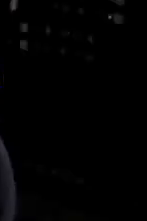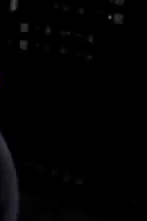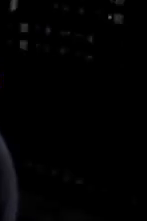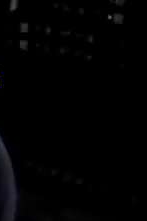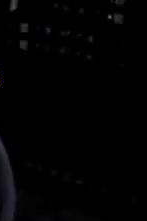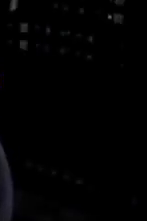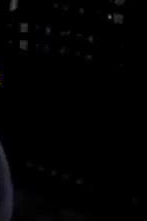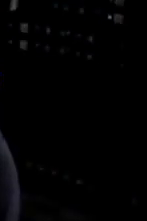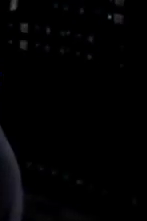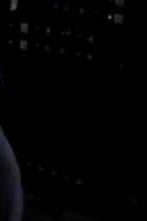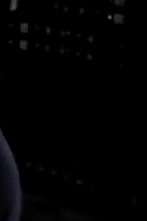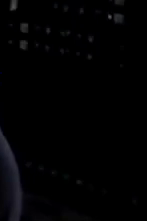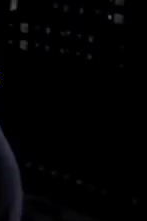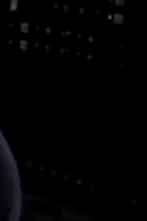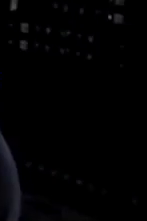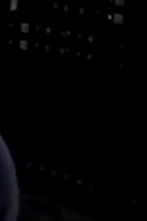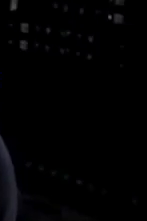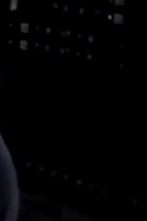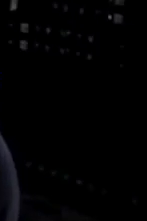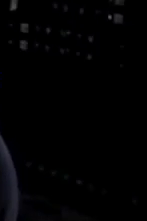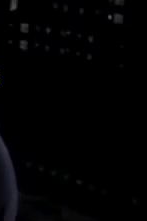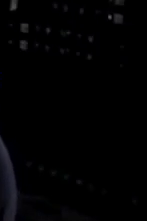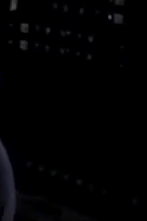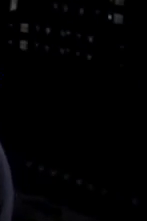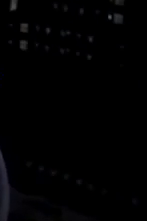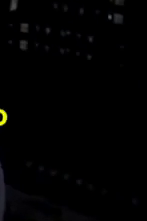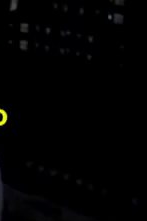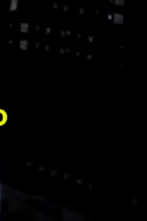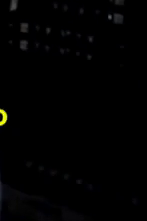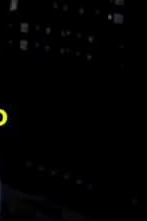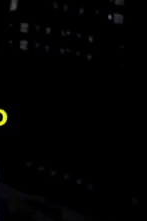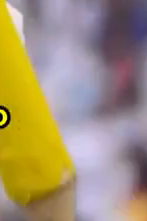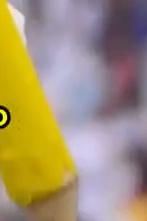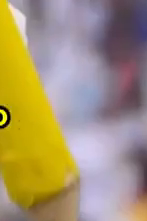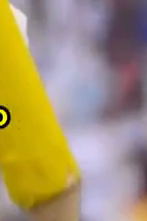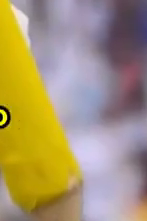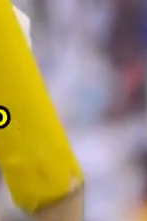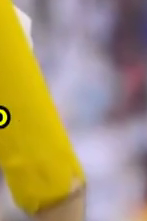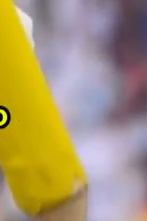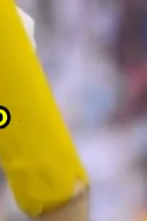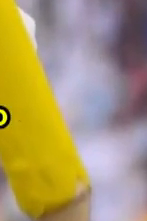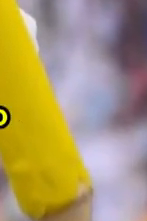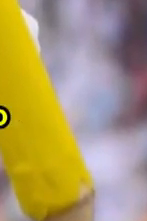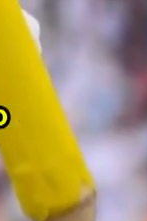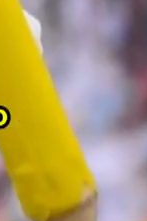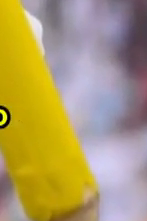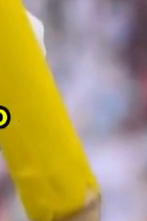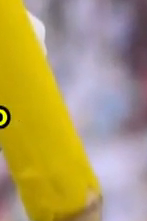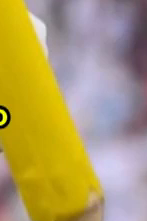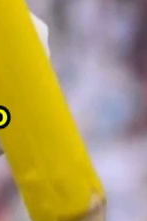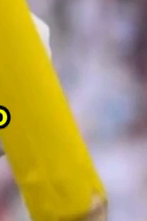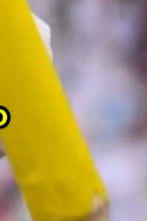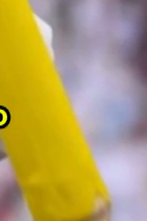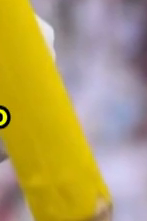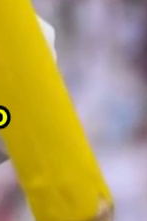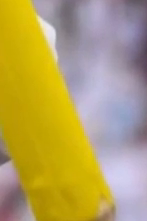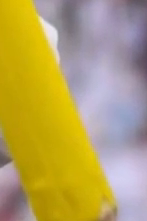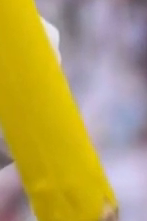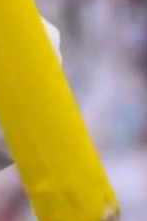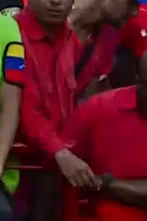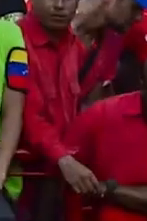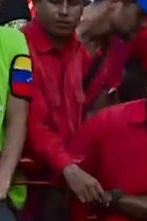Honduras and probably now again in Guatemala. But they have failed in Peru and they have failed in Nicaragua